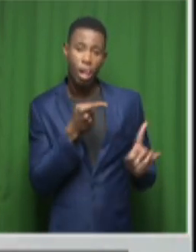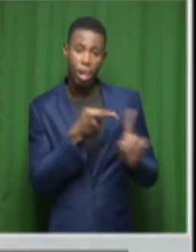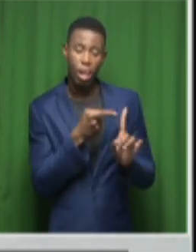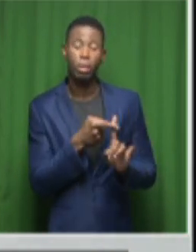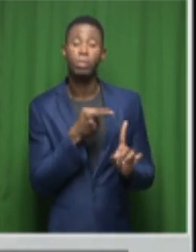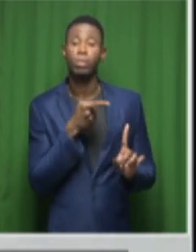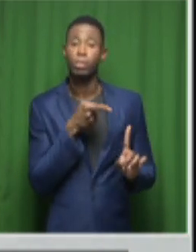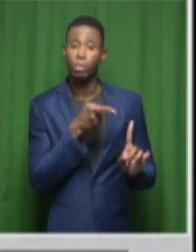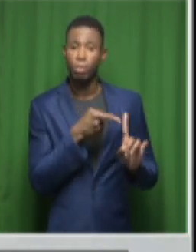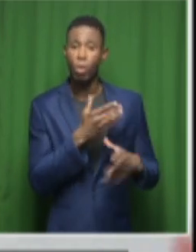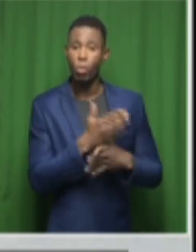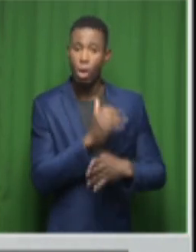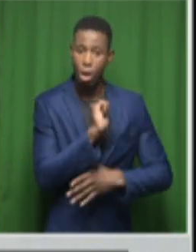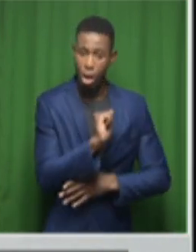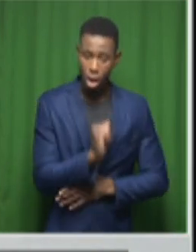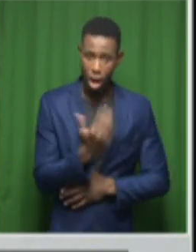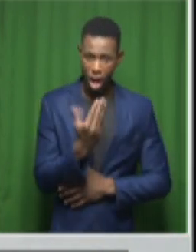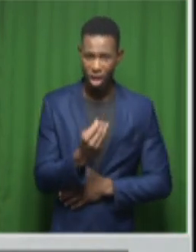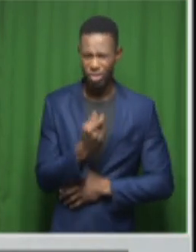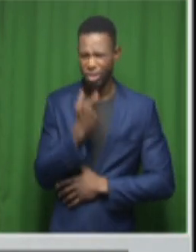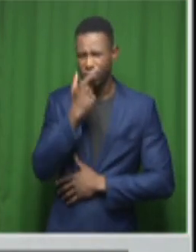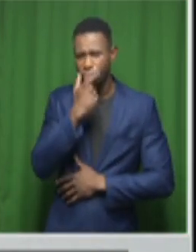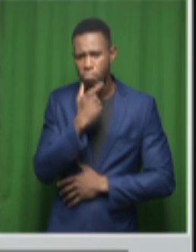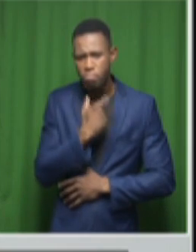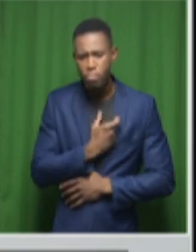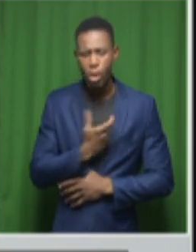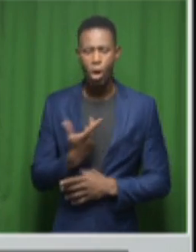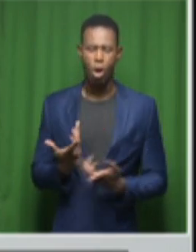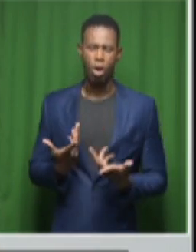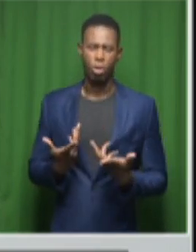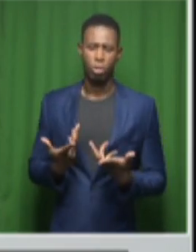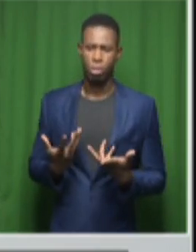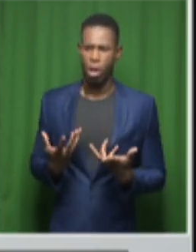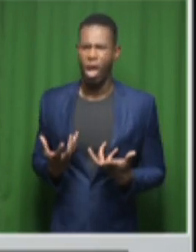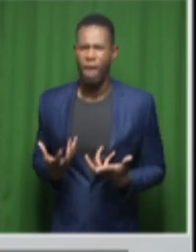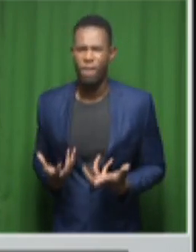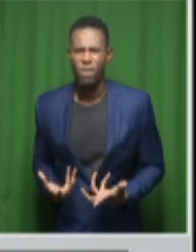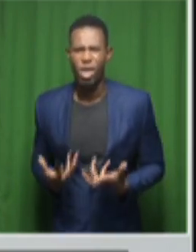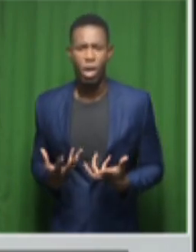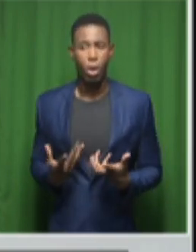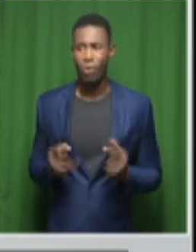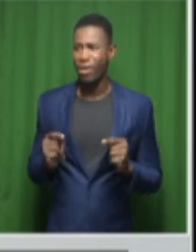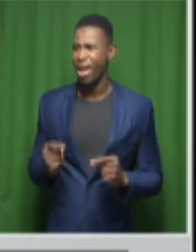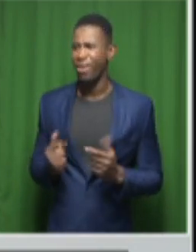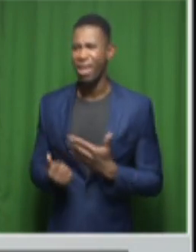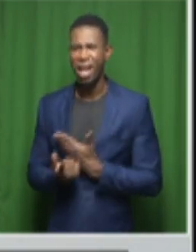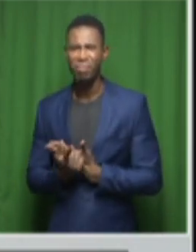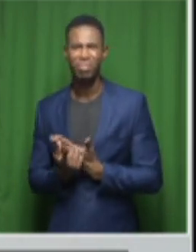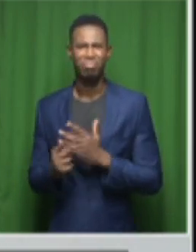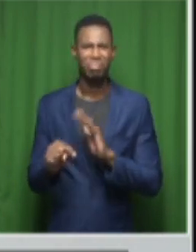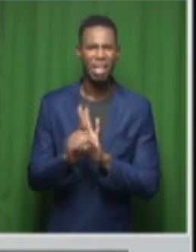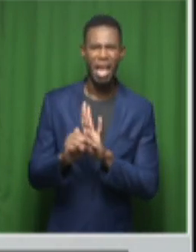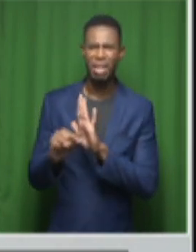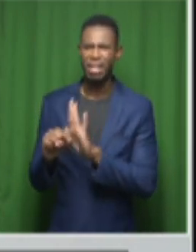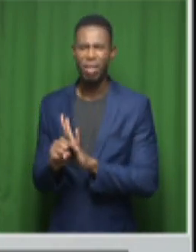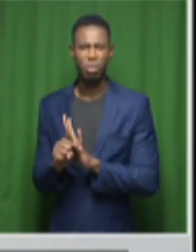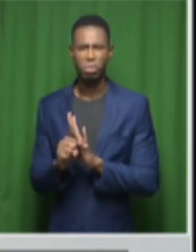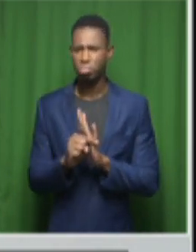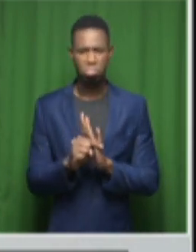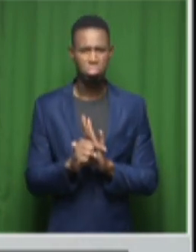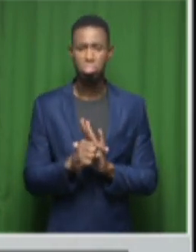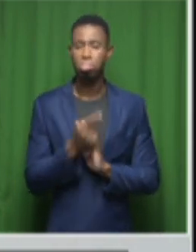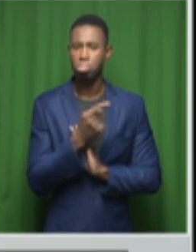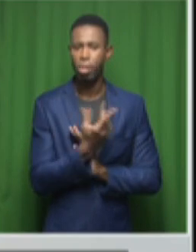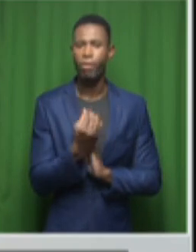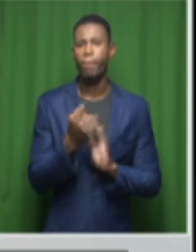sadness or the heaviness of now, but rather it's almost reverential of the beauty of a